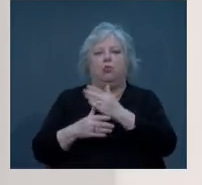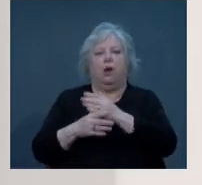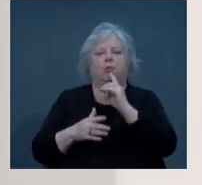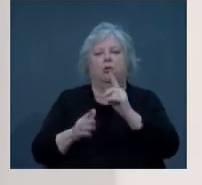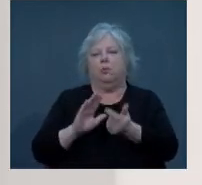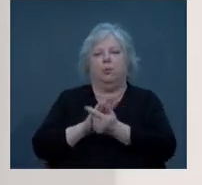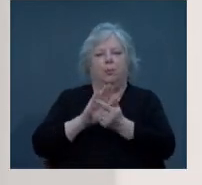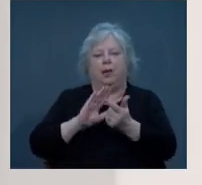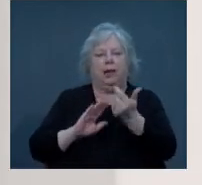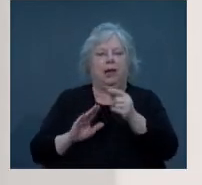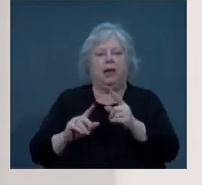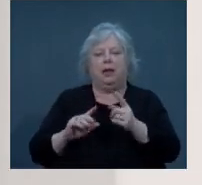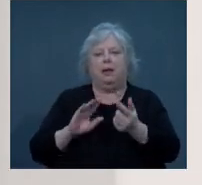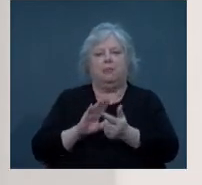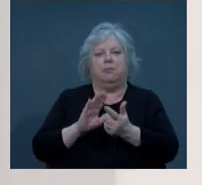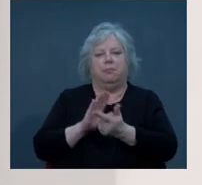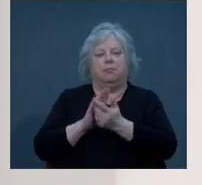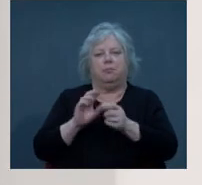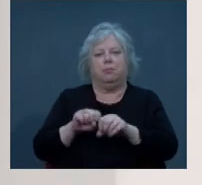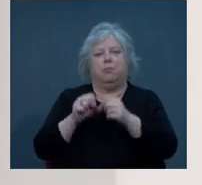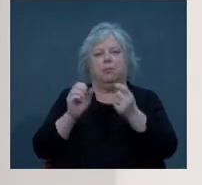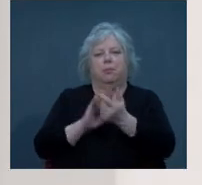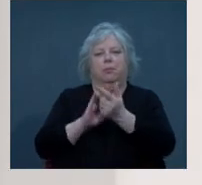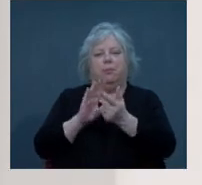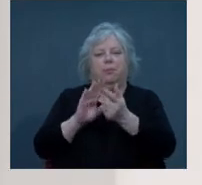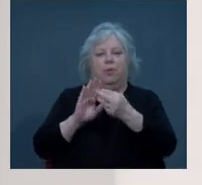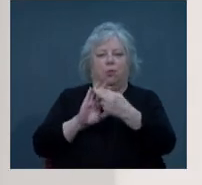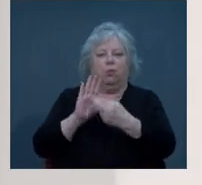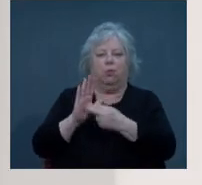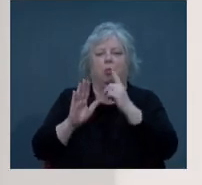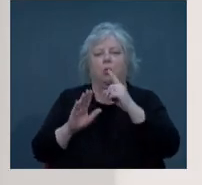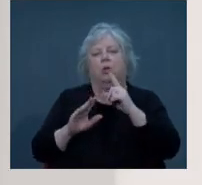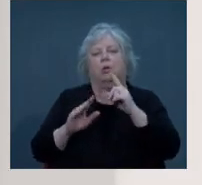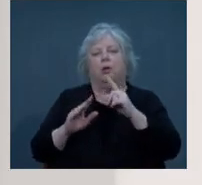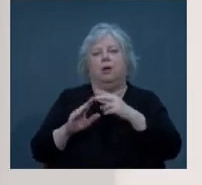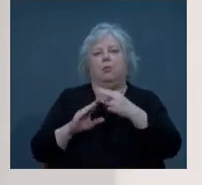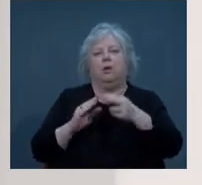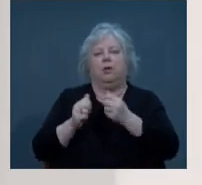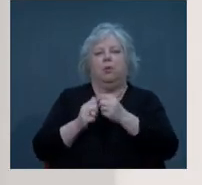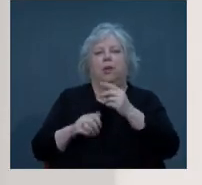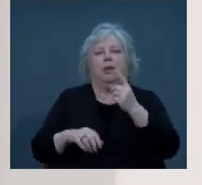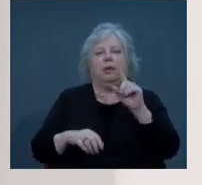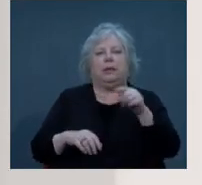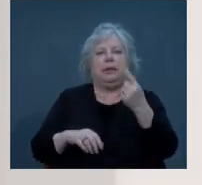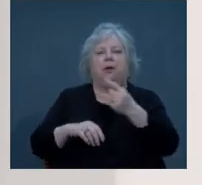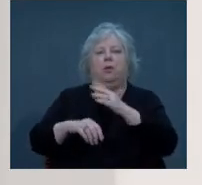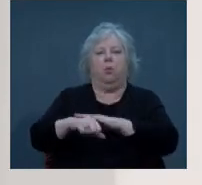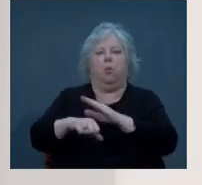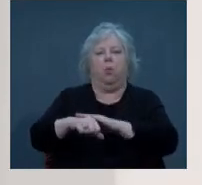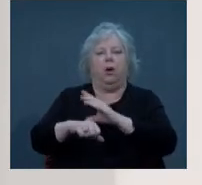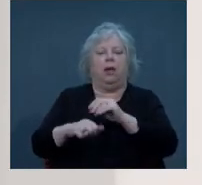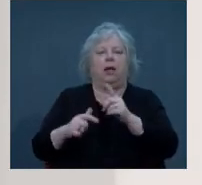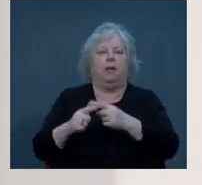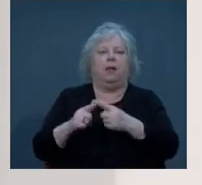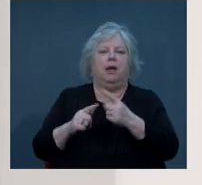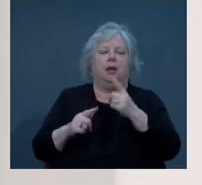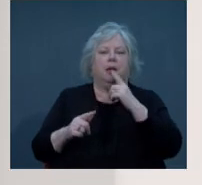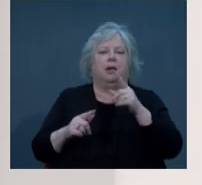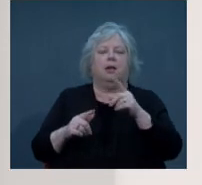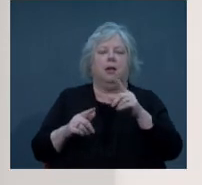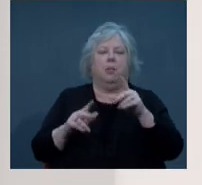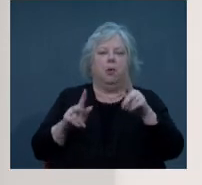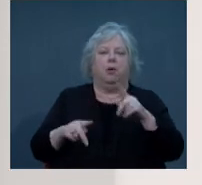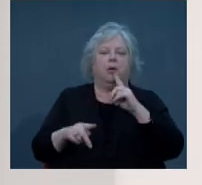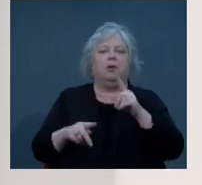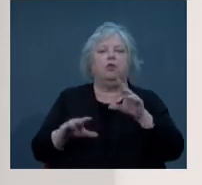be permitted. Any violation of this rule will result in a single warning, and then the citizen is subject to ejection from the public